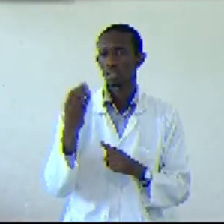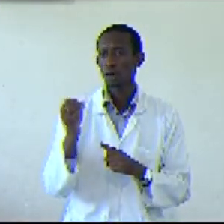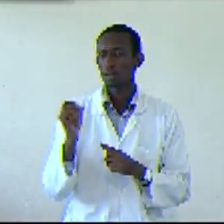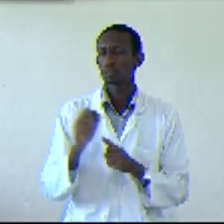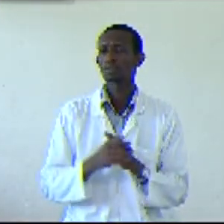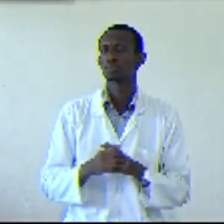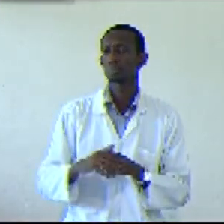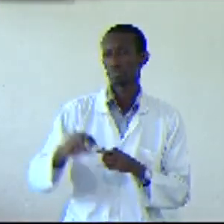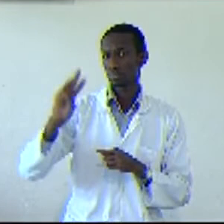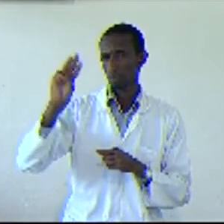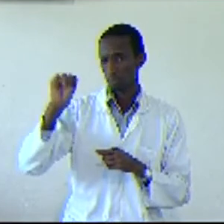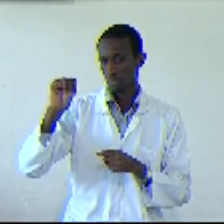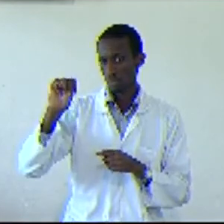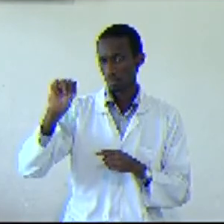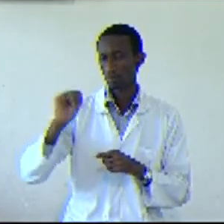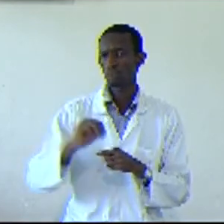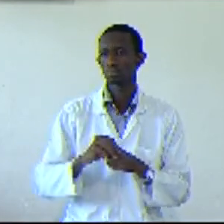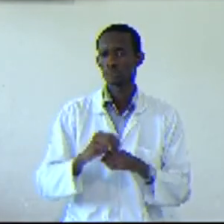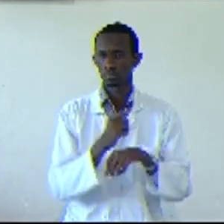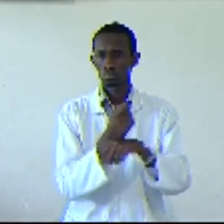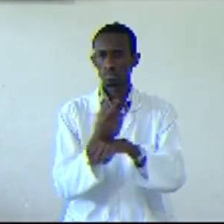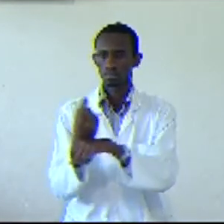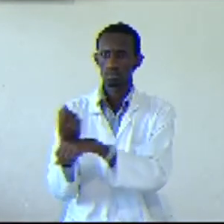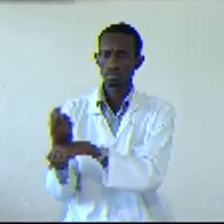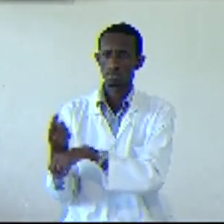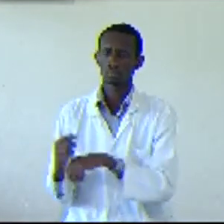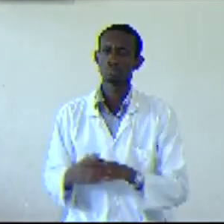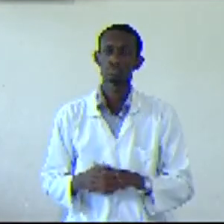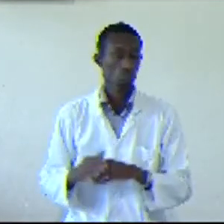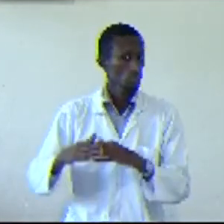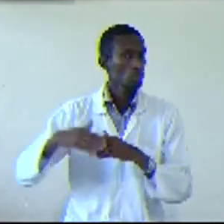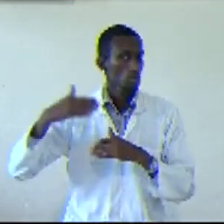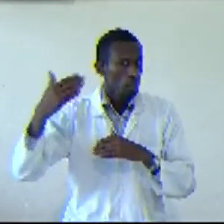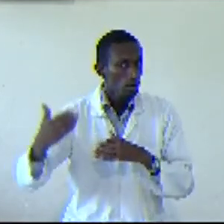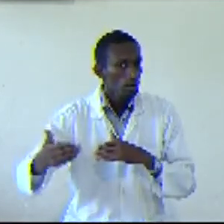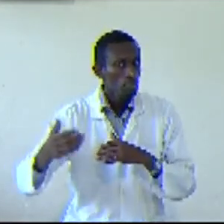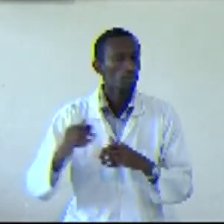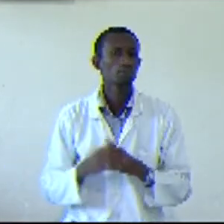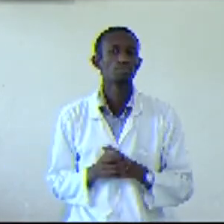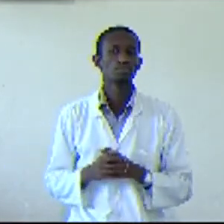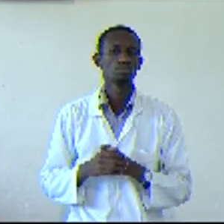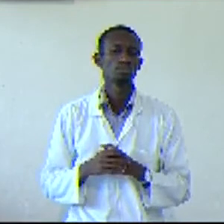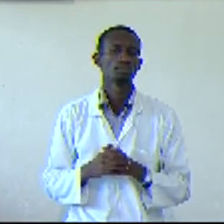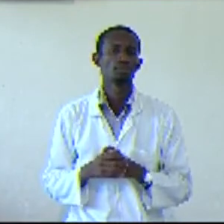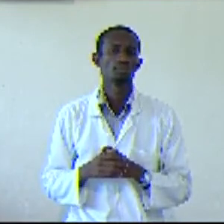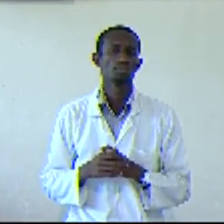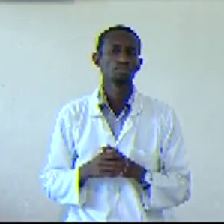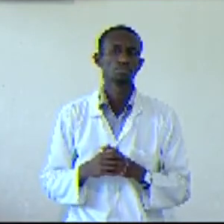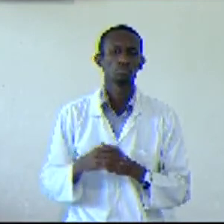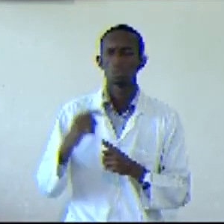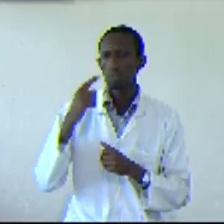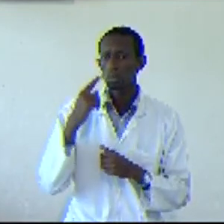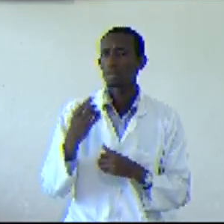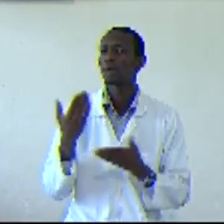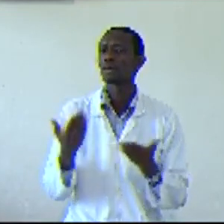then we have to explain what will happen after. So after the collision, what is going out to be that